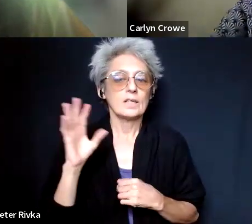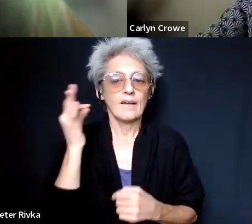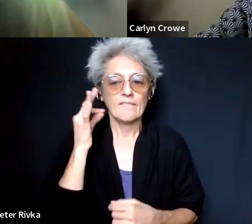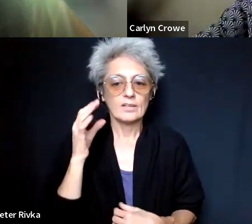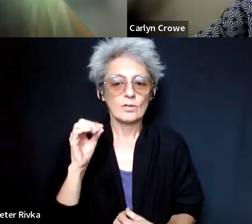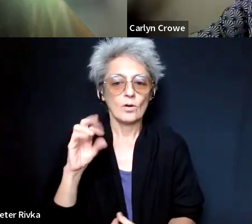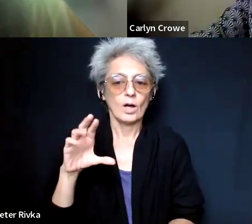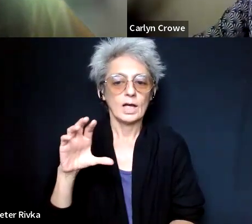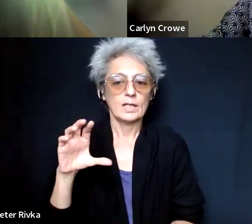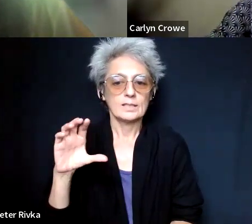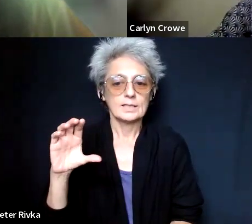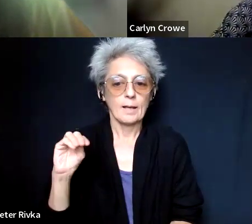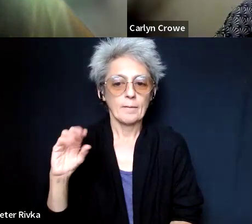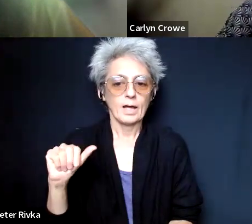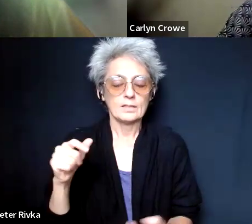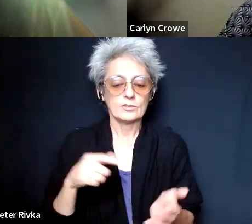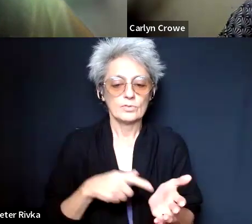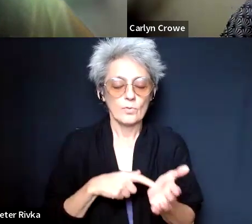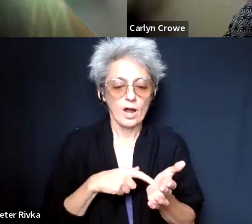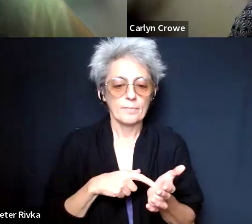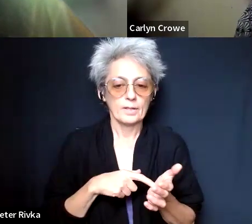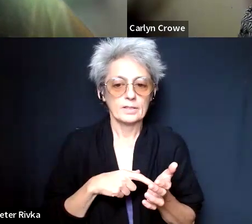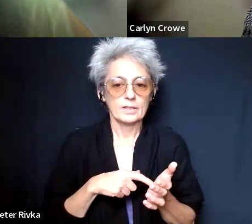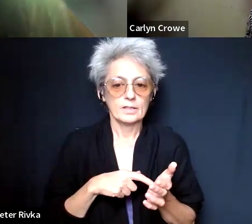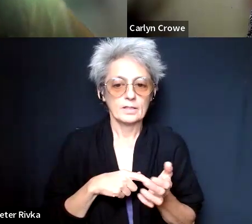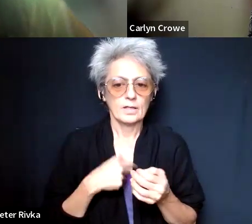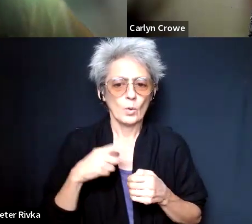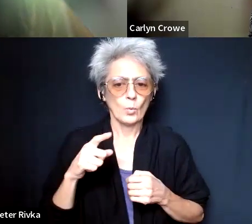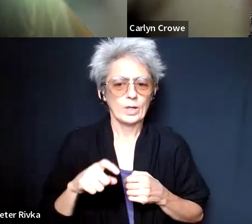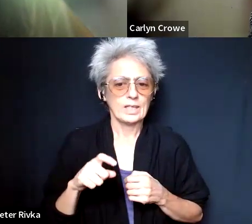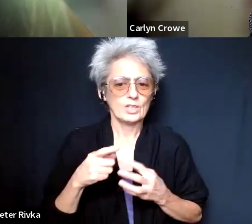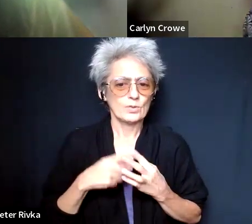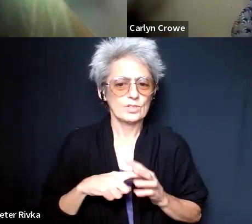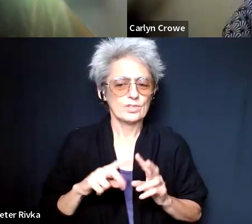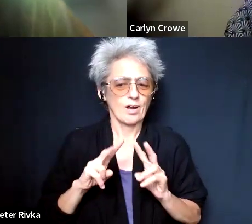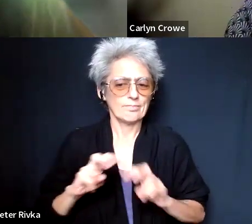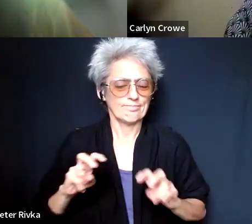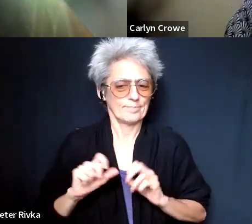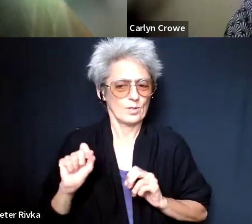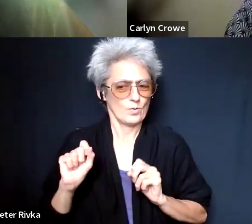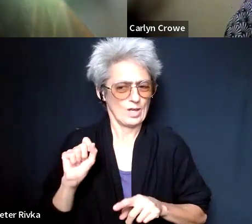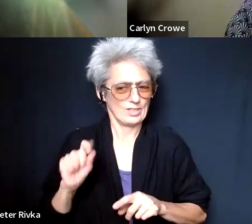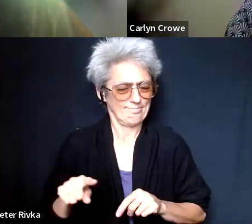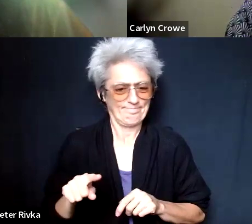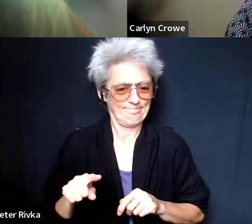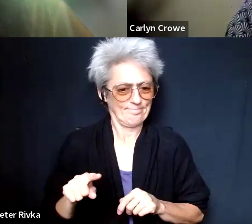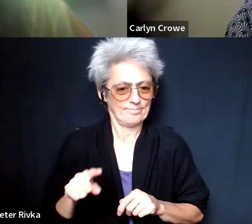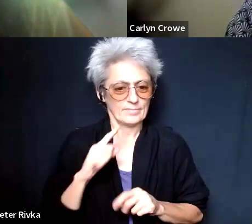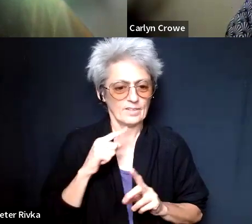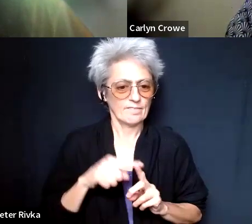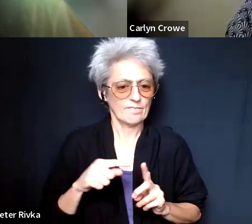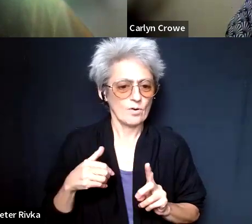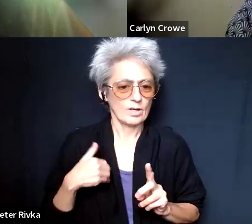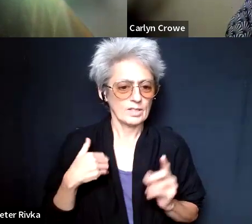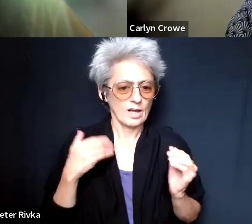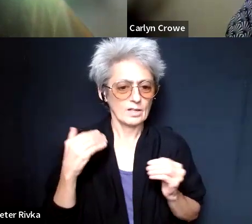requirement. And I think we need to start questioning that, particularly for adults. I mean, there was one woman who said, yeah,